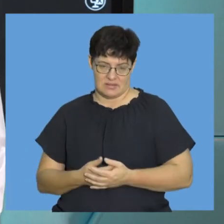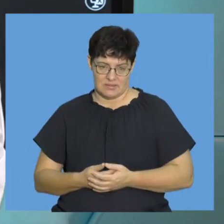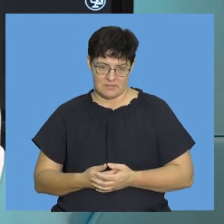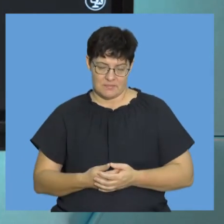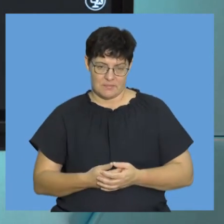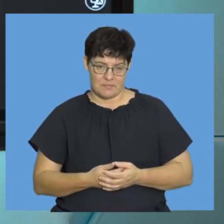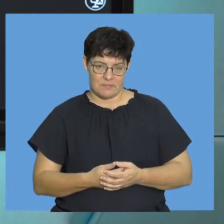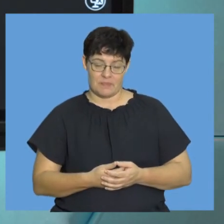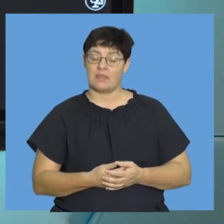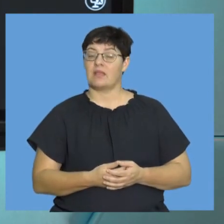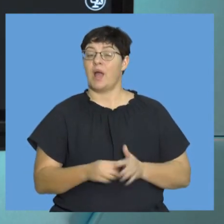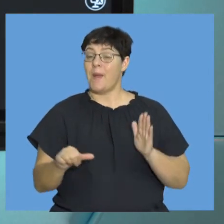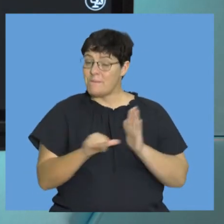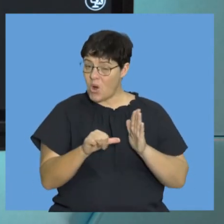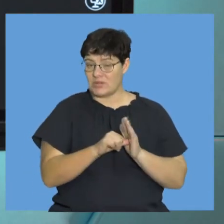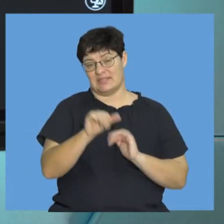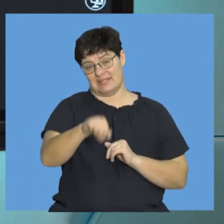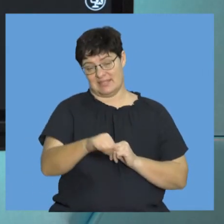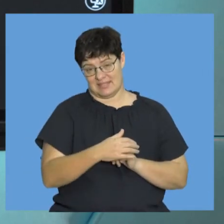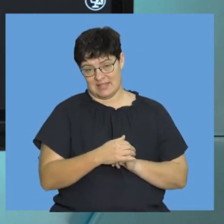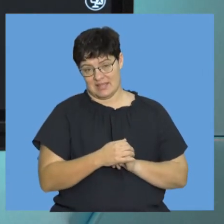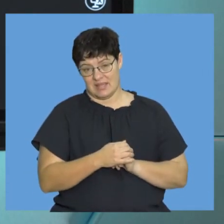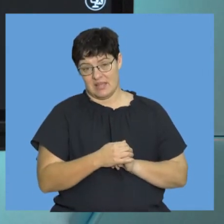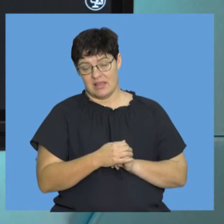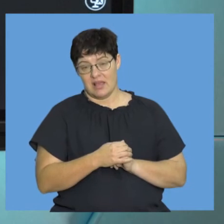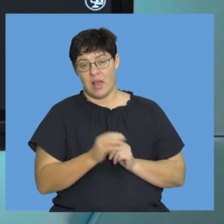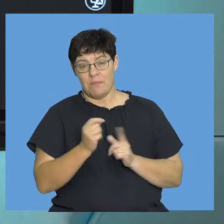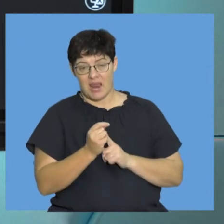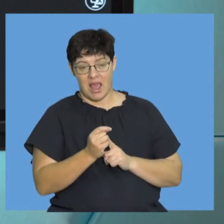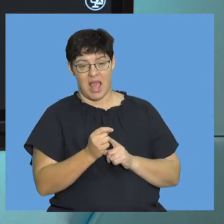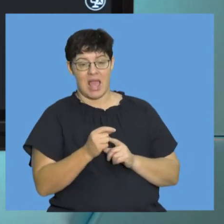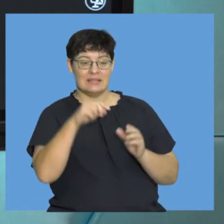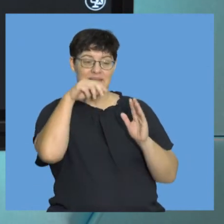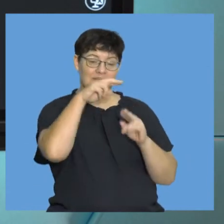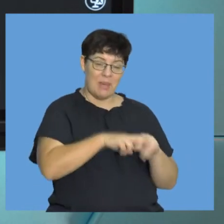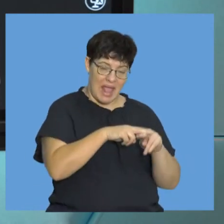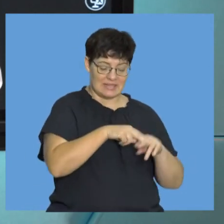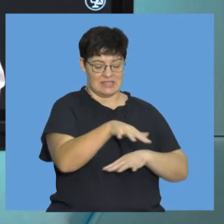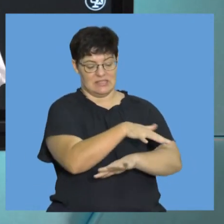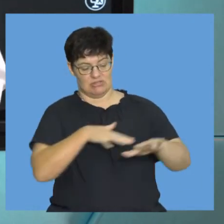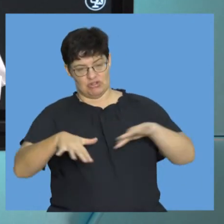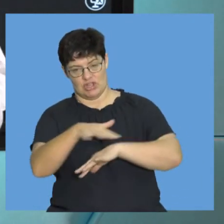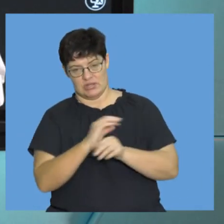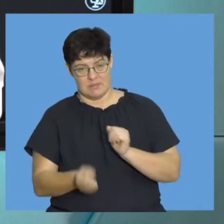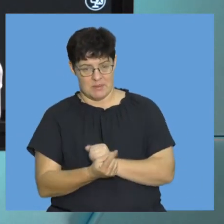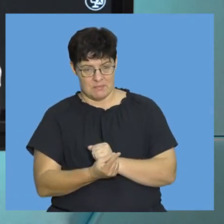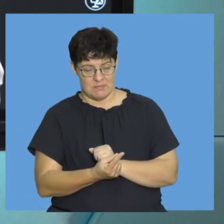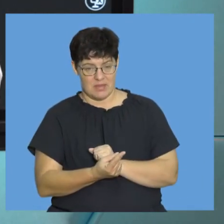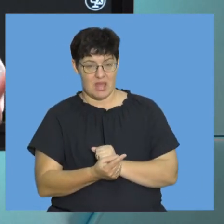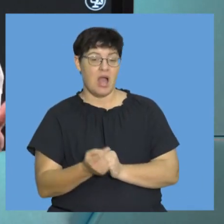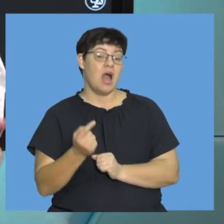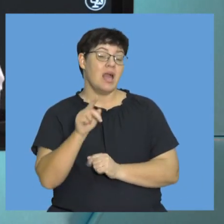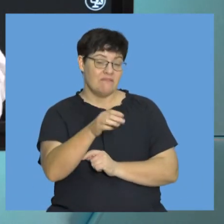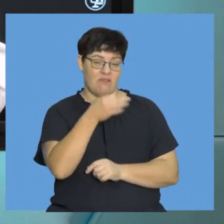yes, it is important that you look at the context of the situation when you are commenting